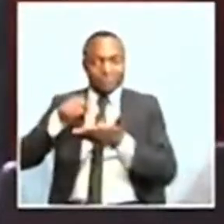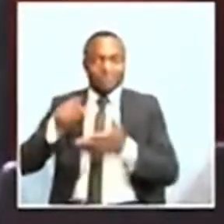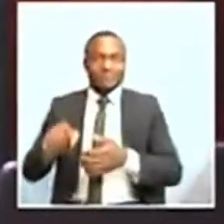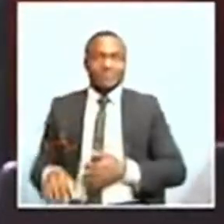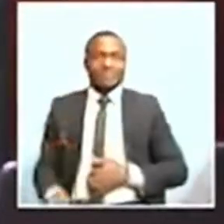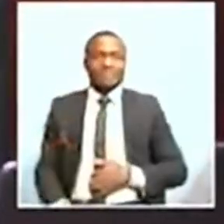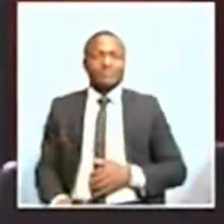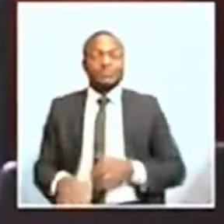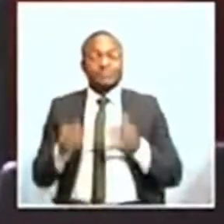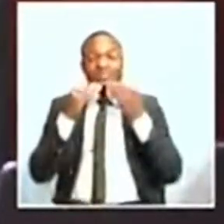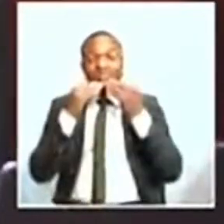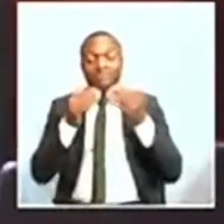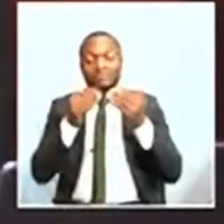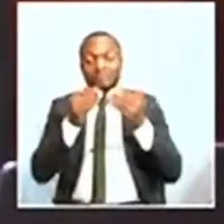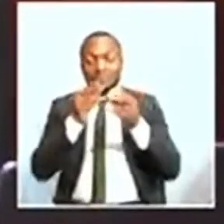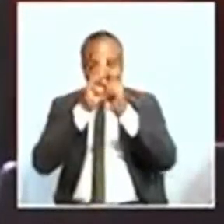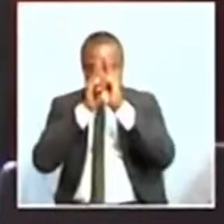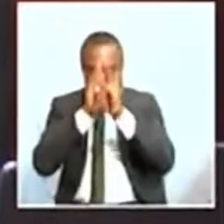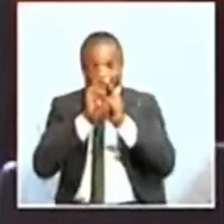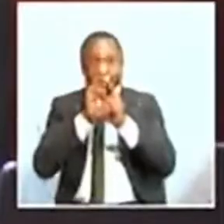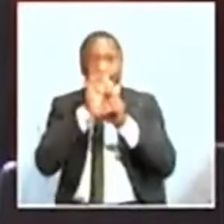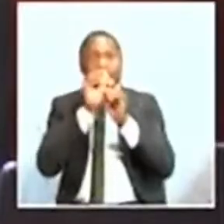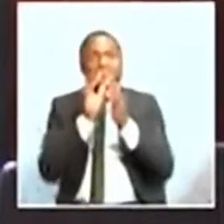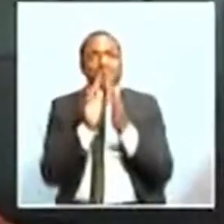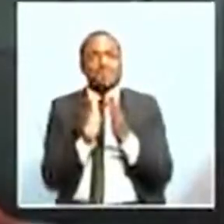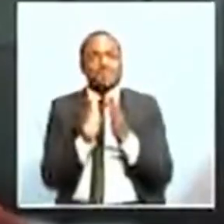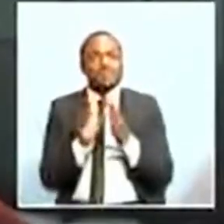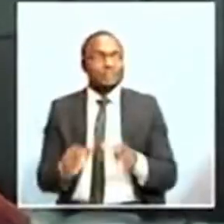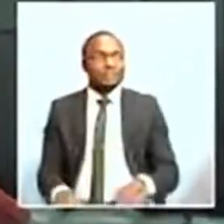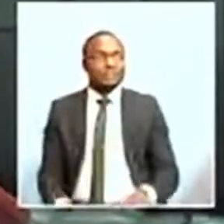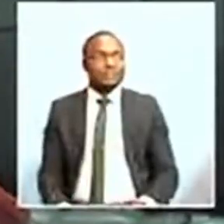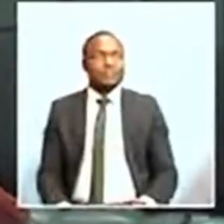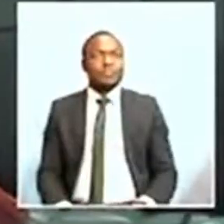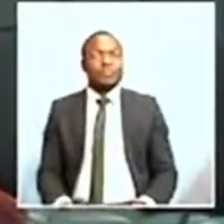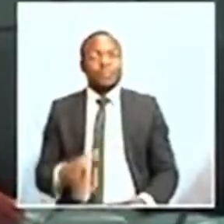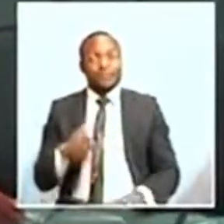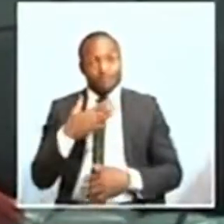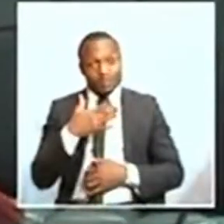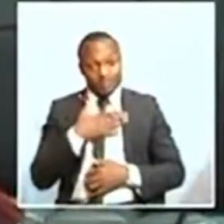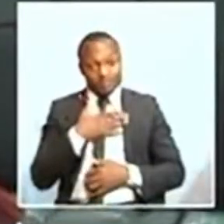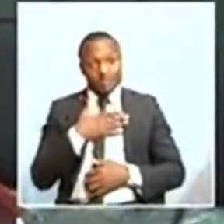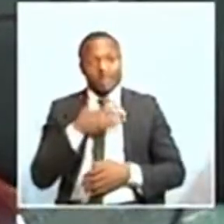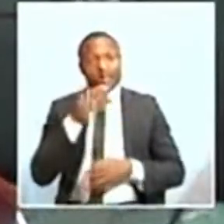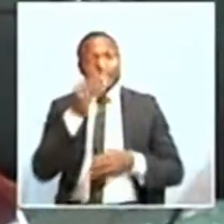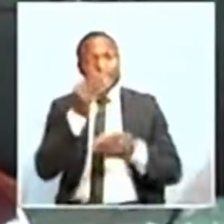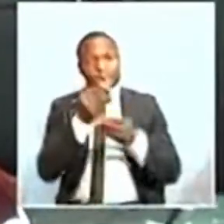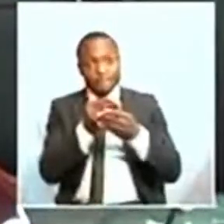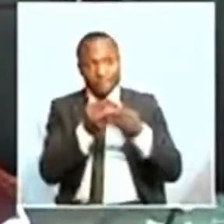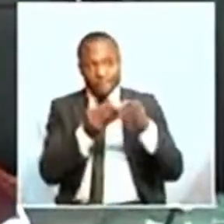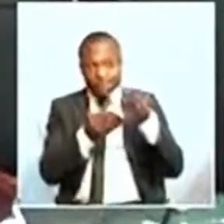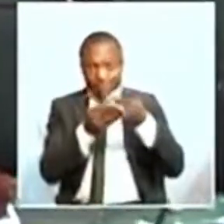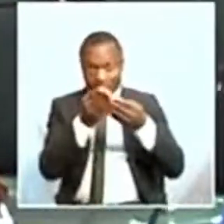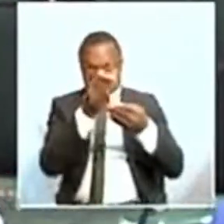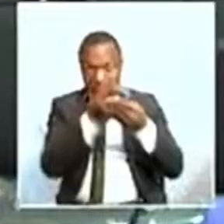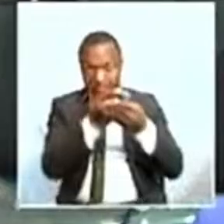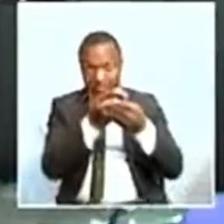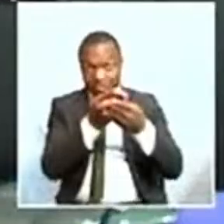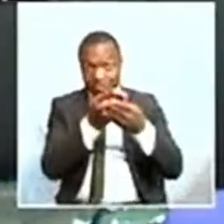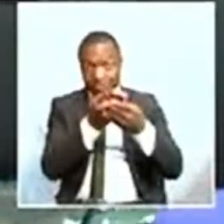much. Thank you so much, Honorable Speaker. Mine is a contribution to save